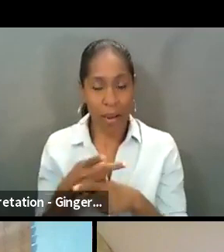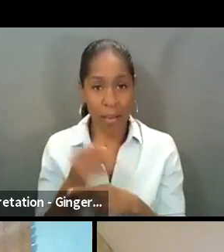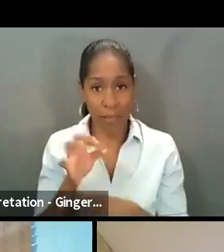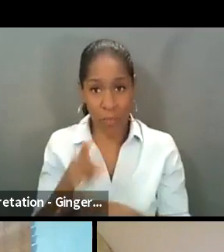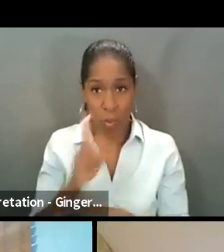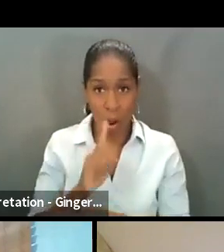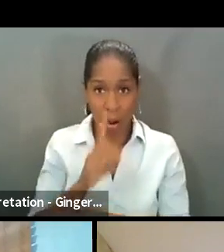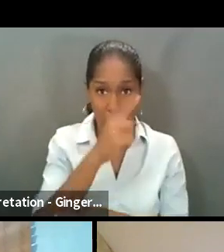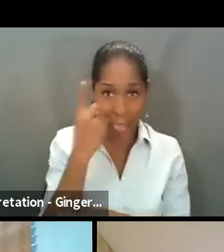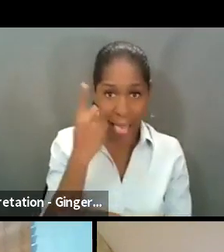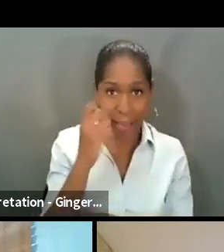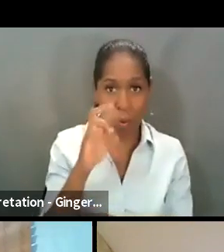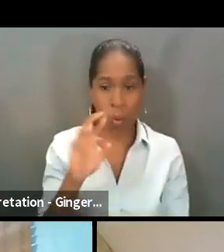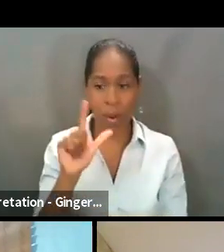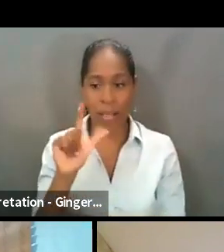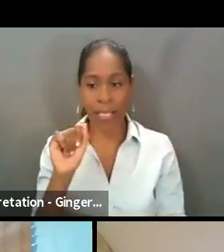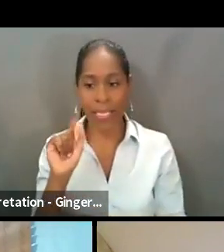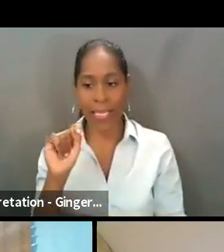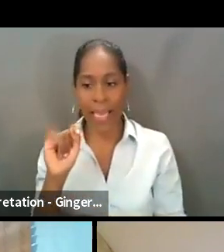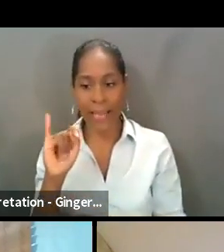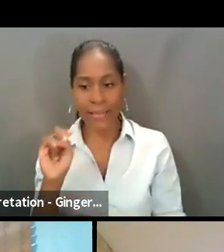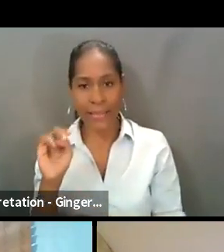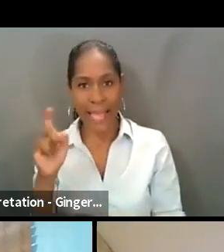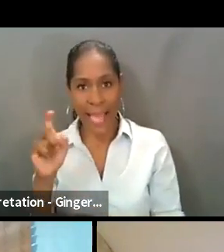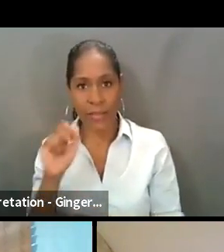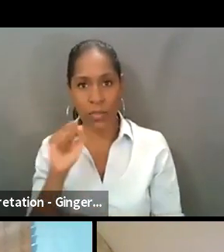Latinx or Indigenous person,